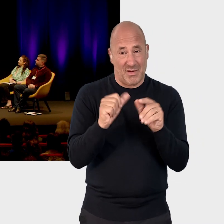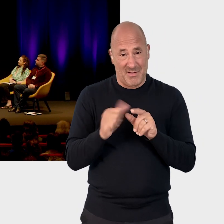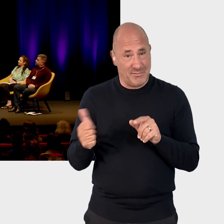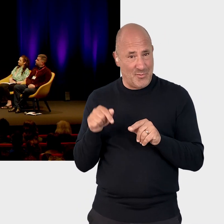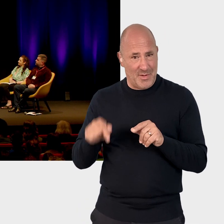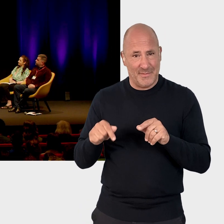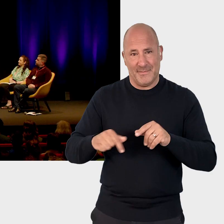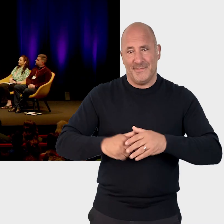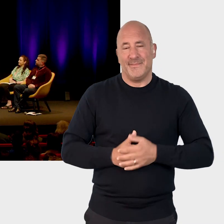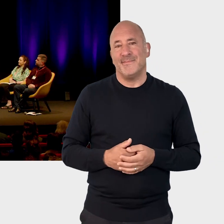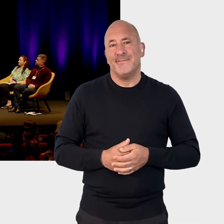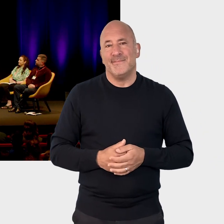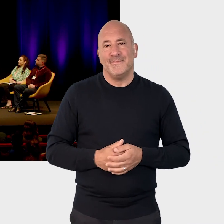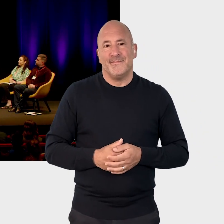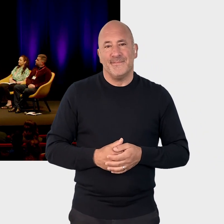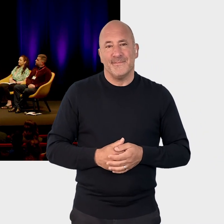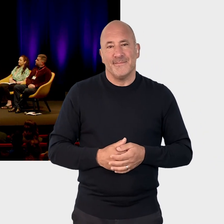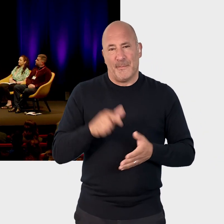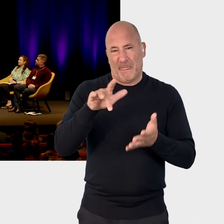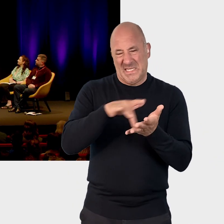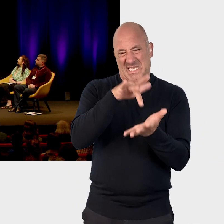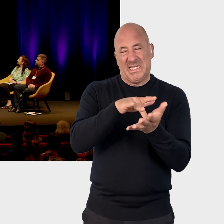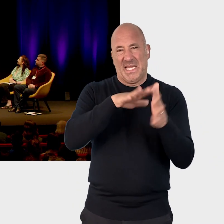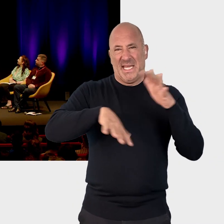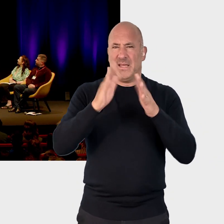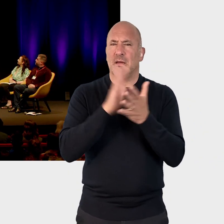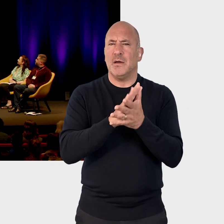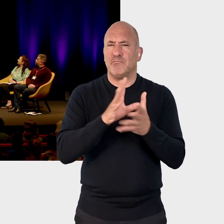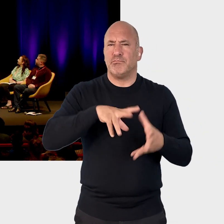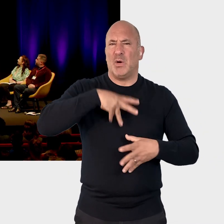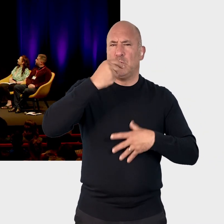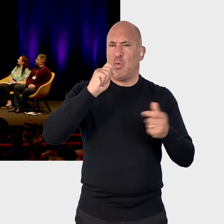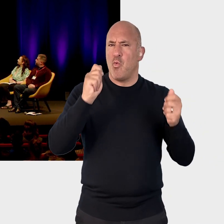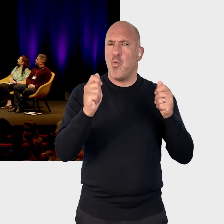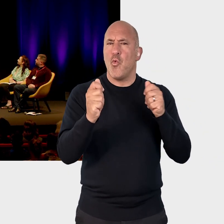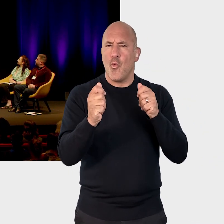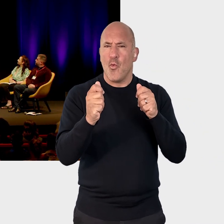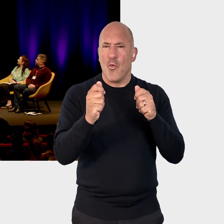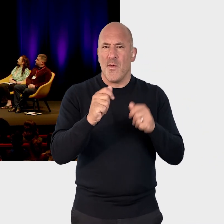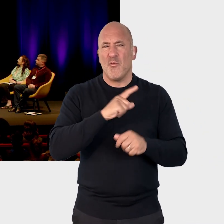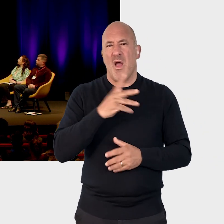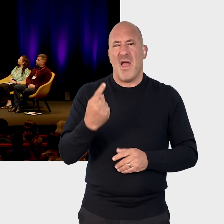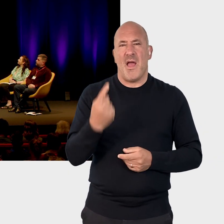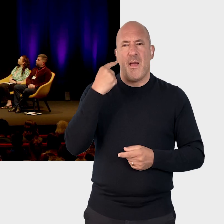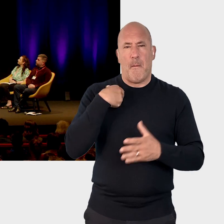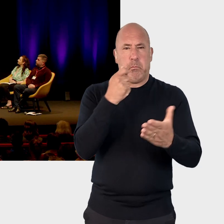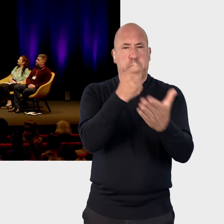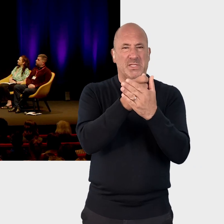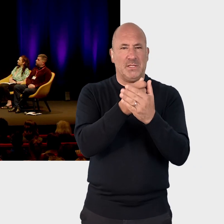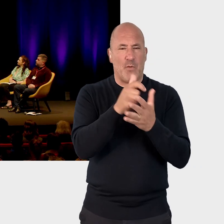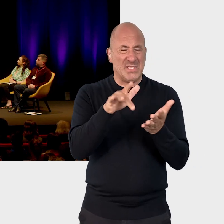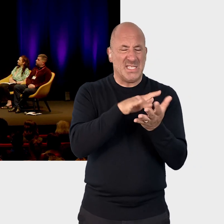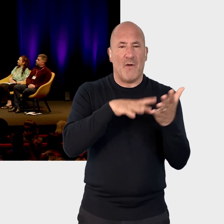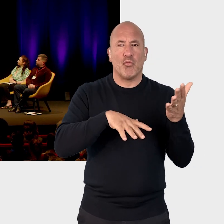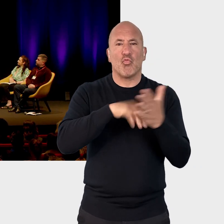city's receiving house that's been there since 1907. The spirit of the city is definitely